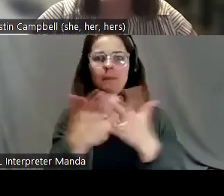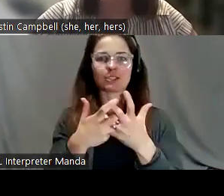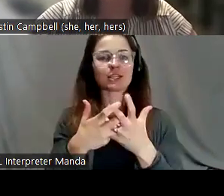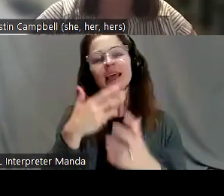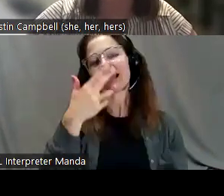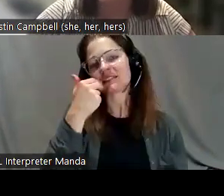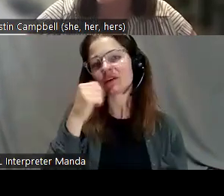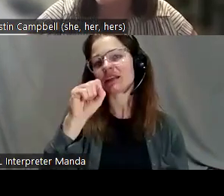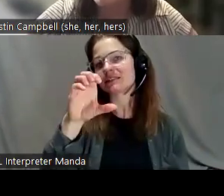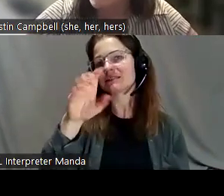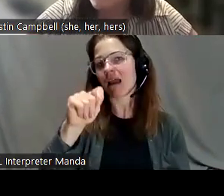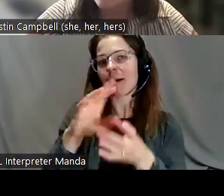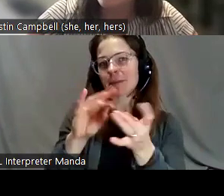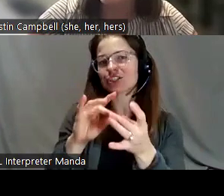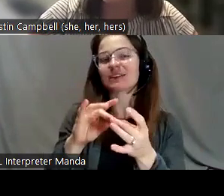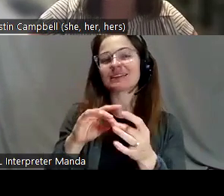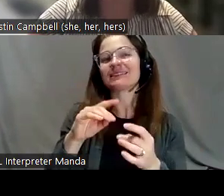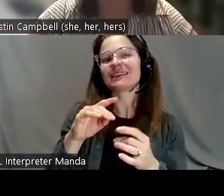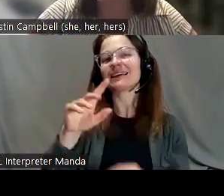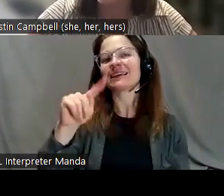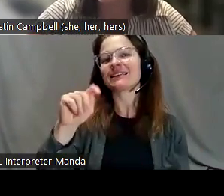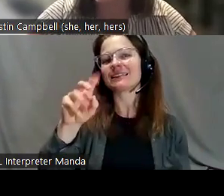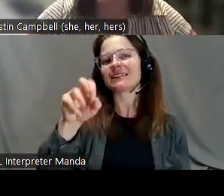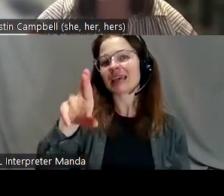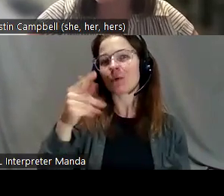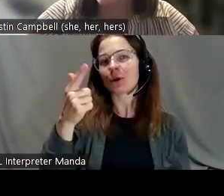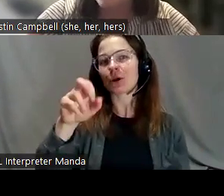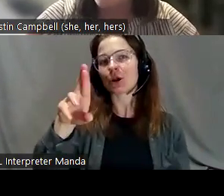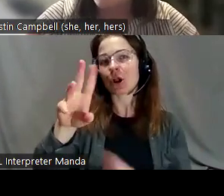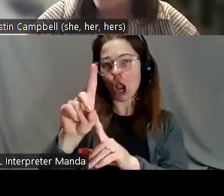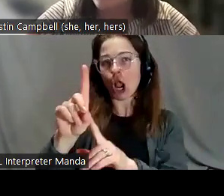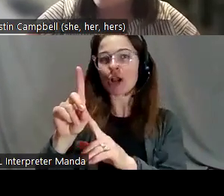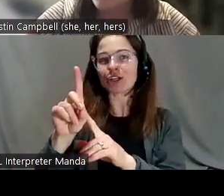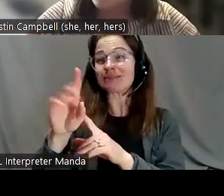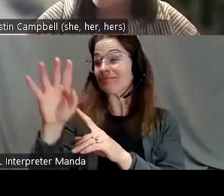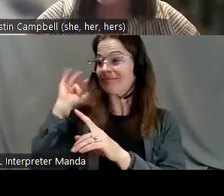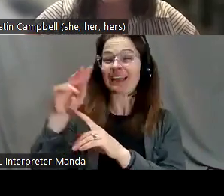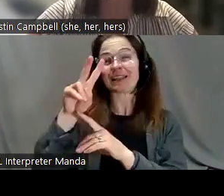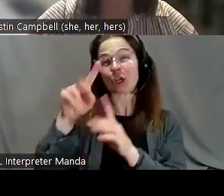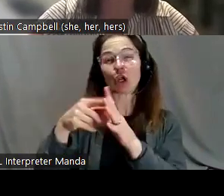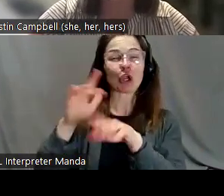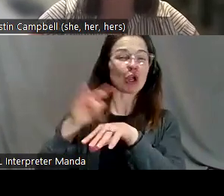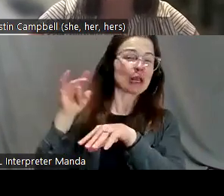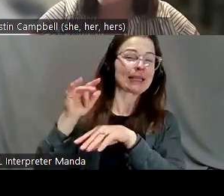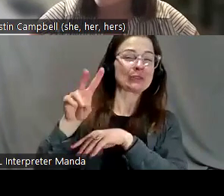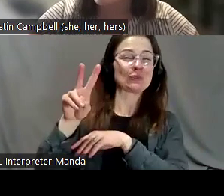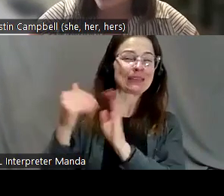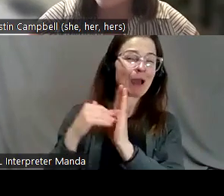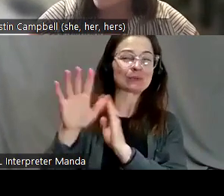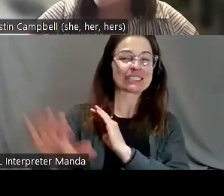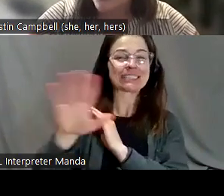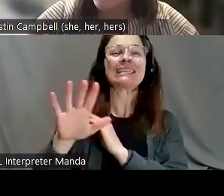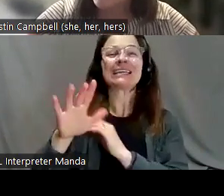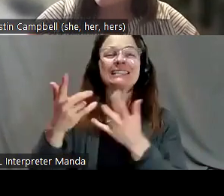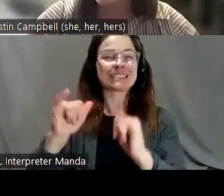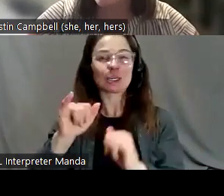Scott mentioned it, TowerGuard members in the 2000s were still creating voice recordings of books. So technology has come a